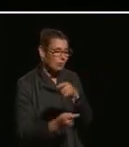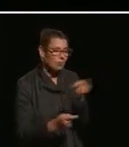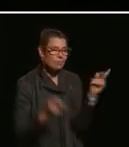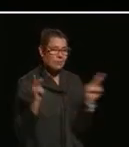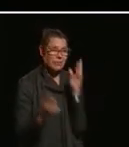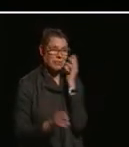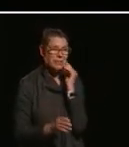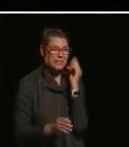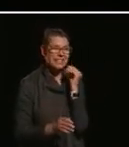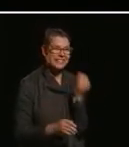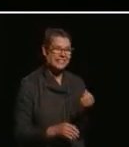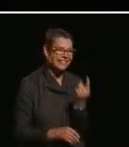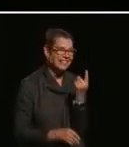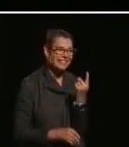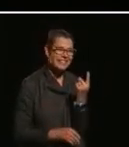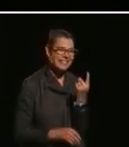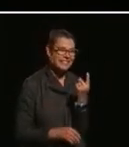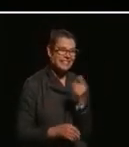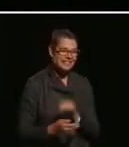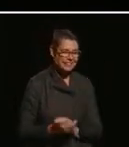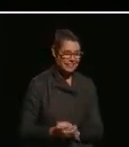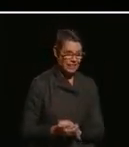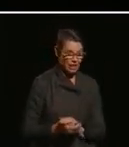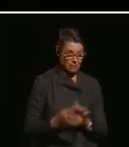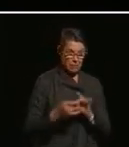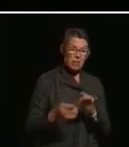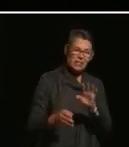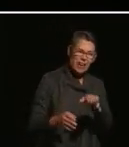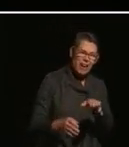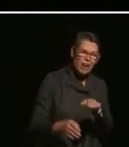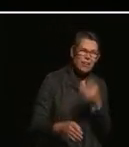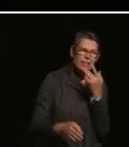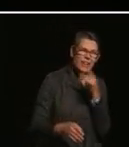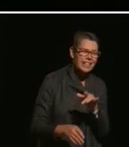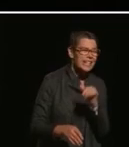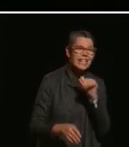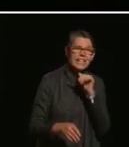Anyone who tries to console you by pointing out how lucky you are that it's not worse,